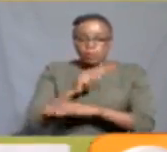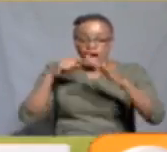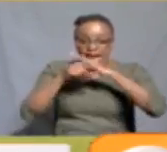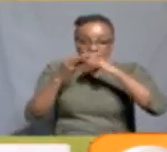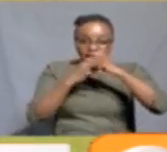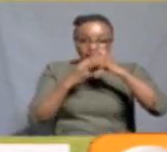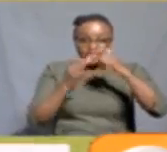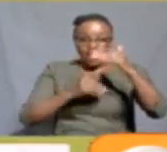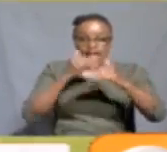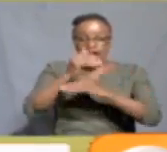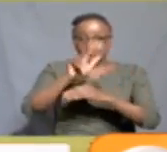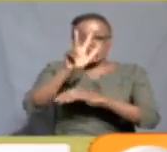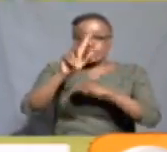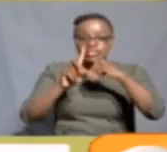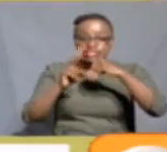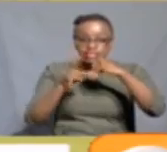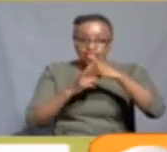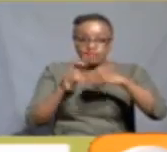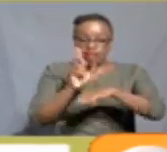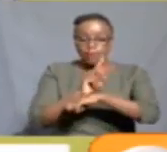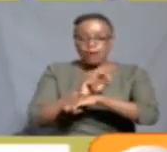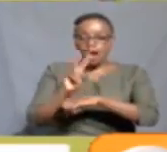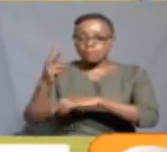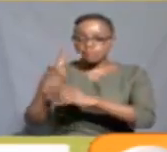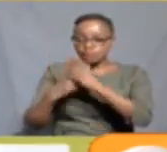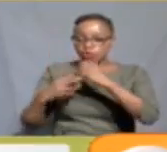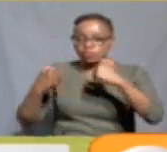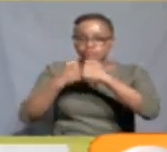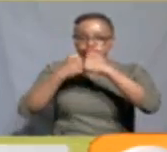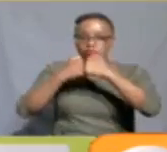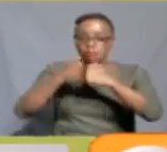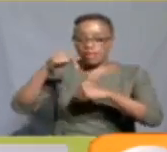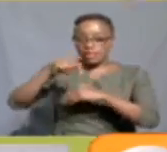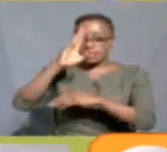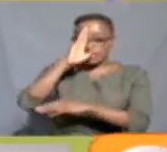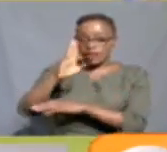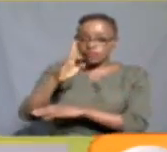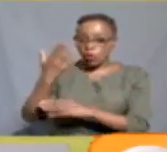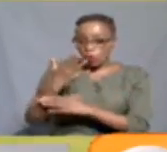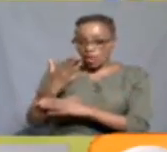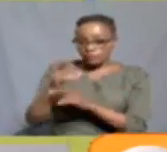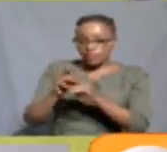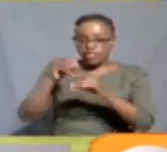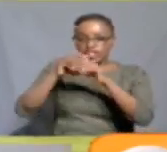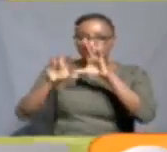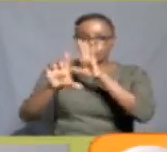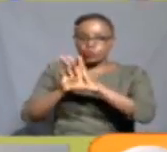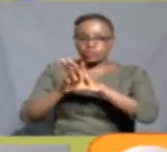after 37 minutes. The two sides clash this coming Sunday in the Mashemeji Derby.